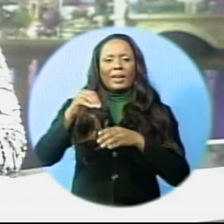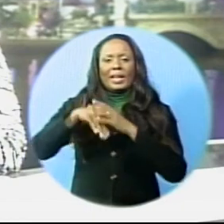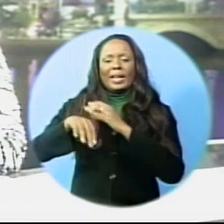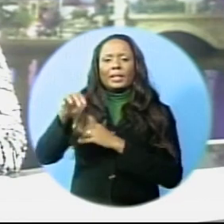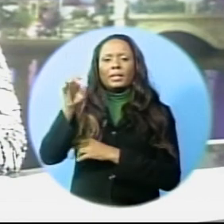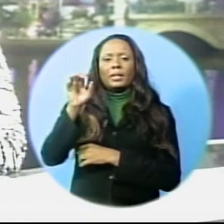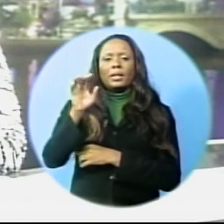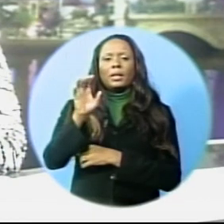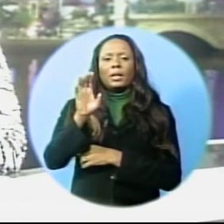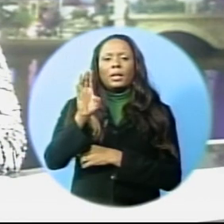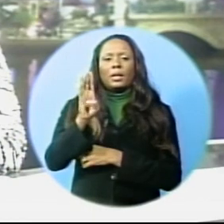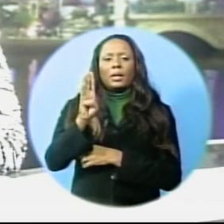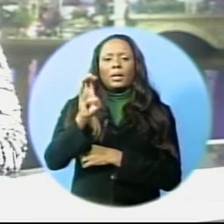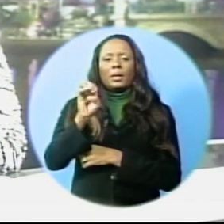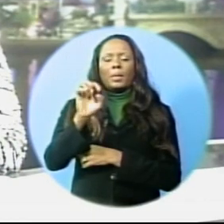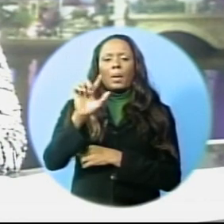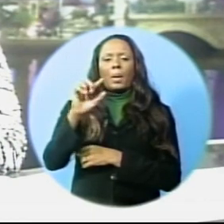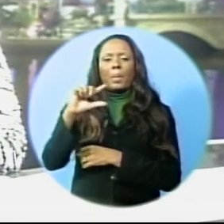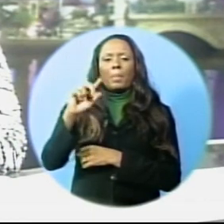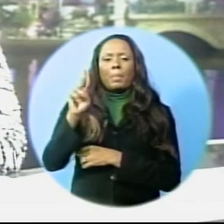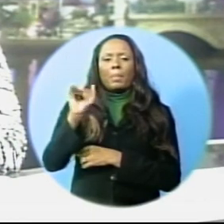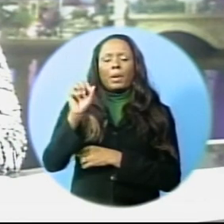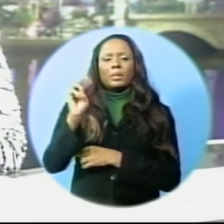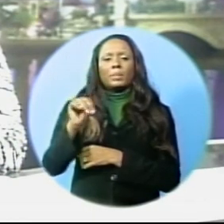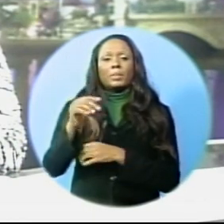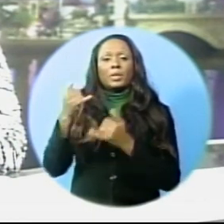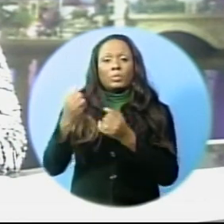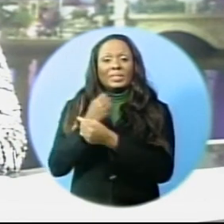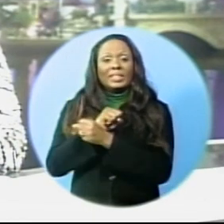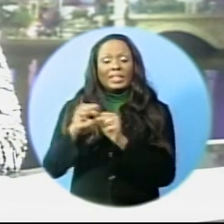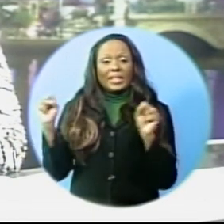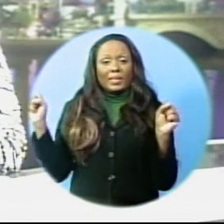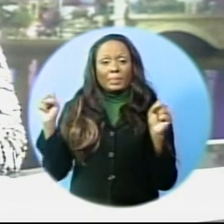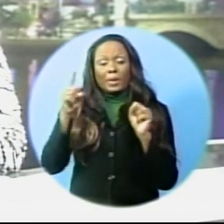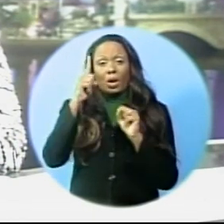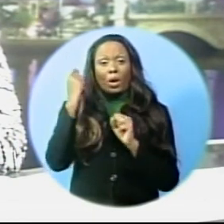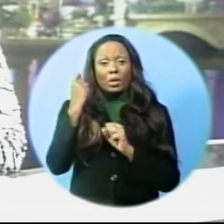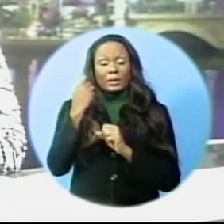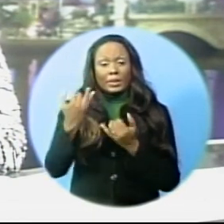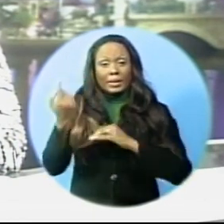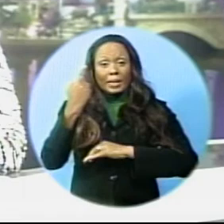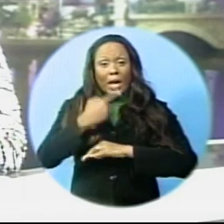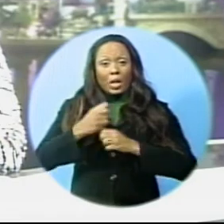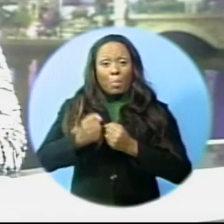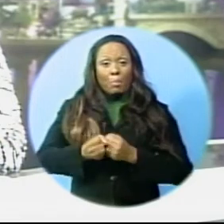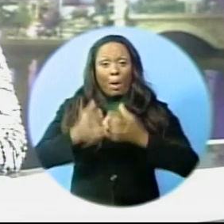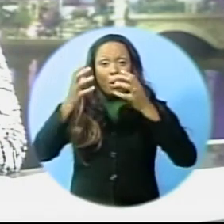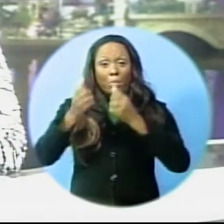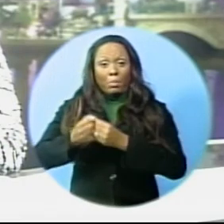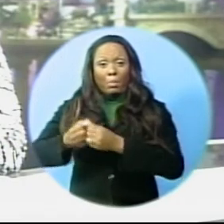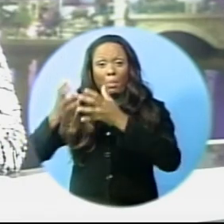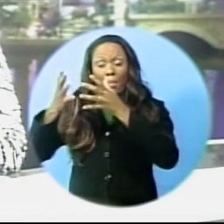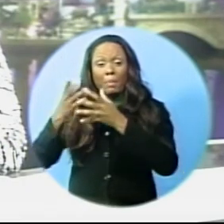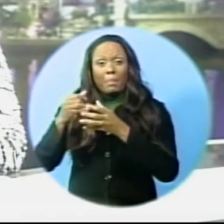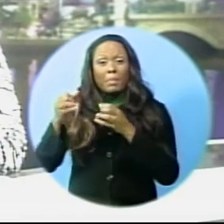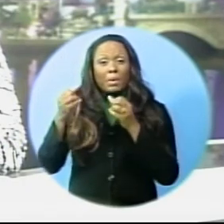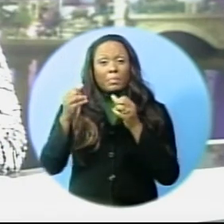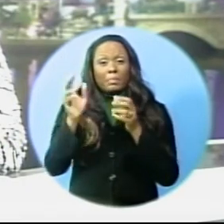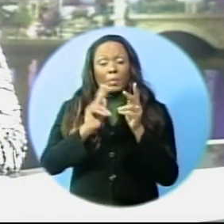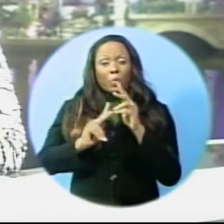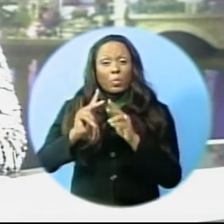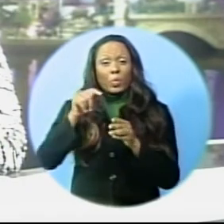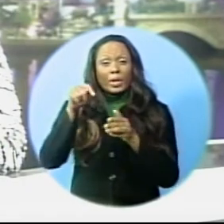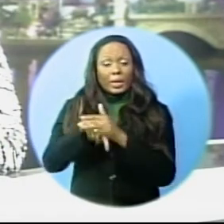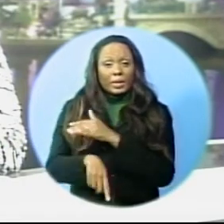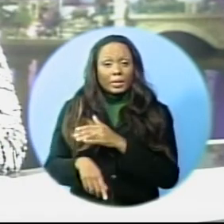Minister Senator Maxine McLean. She told the 6th round of Caribbean-China consultations at the Hilton Hotel that she received